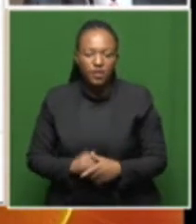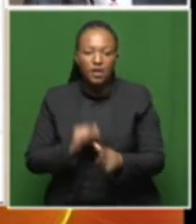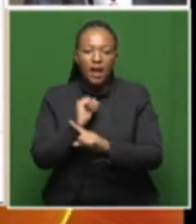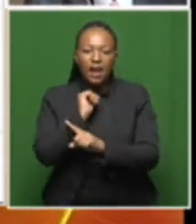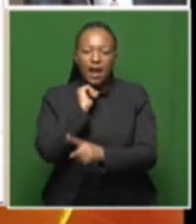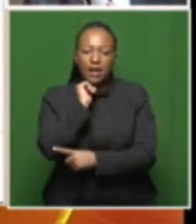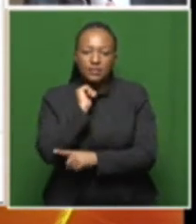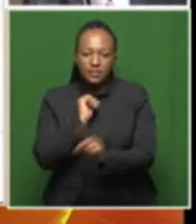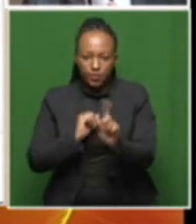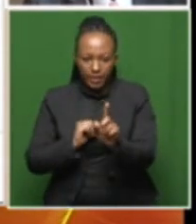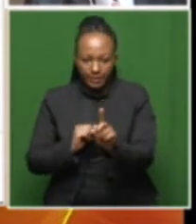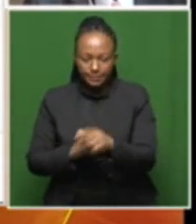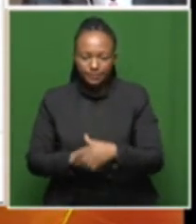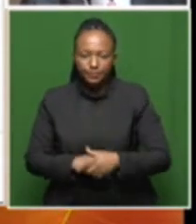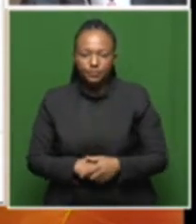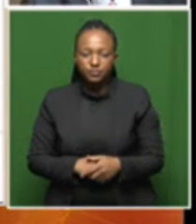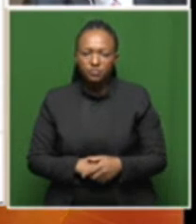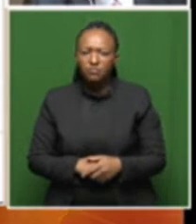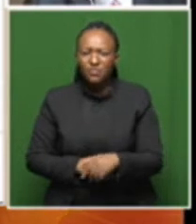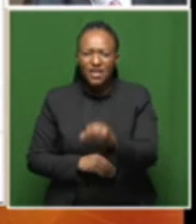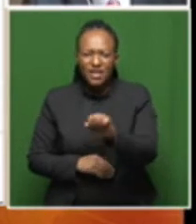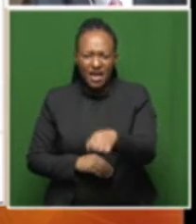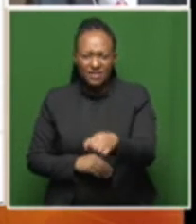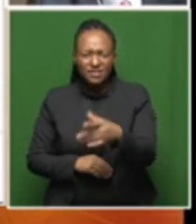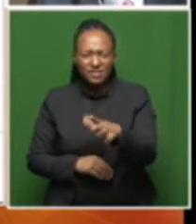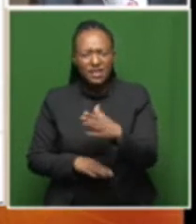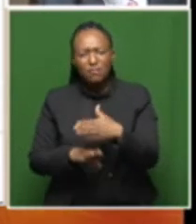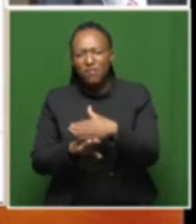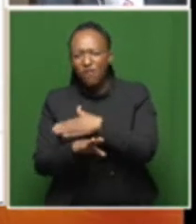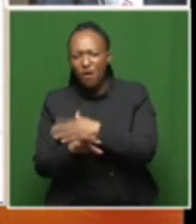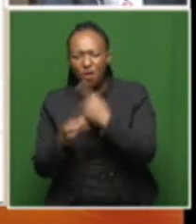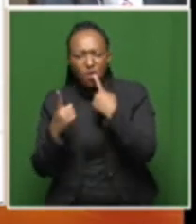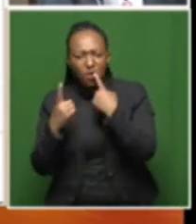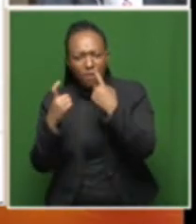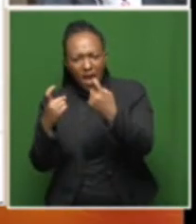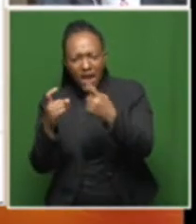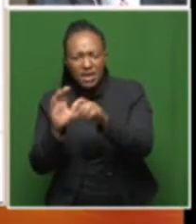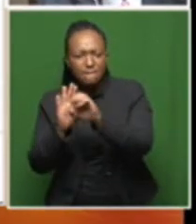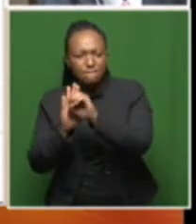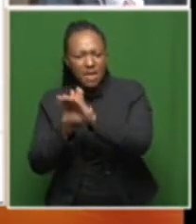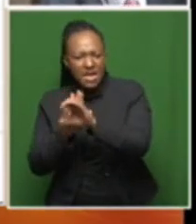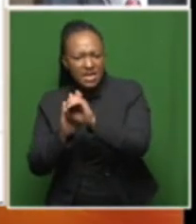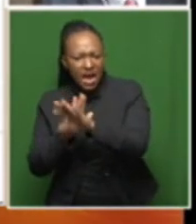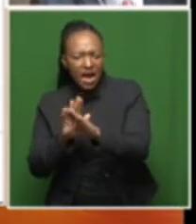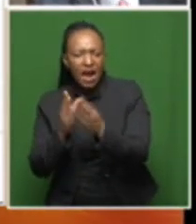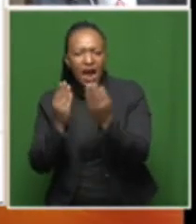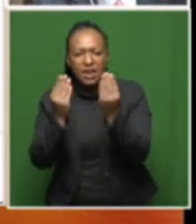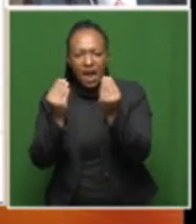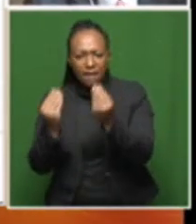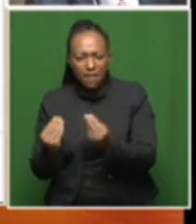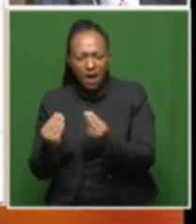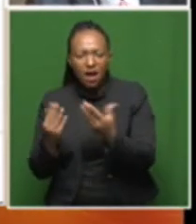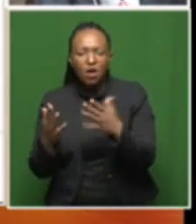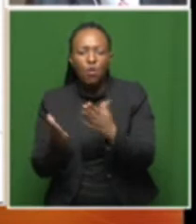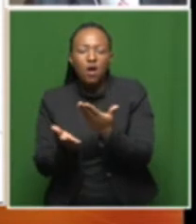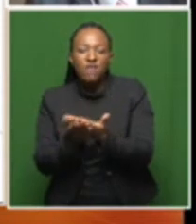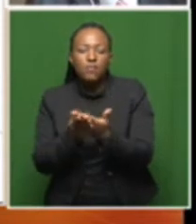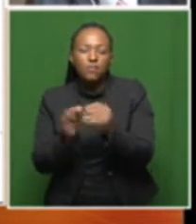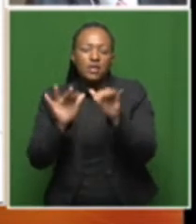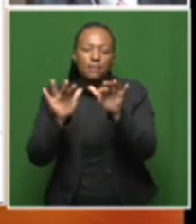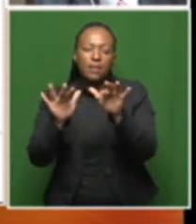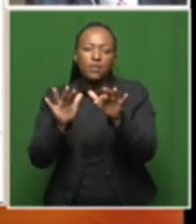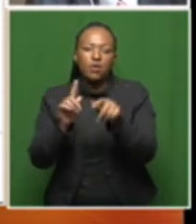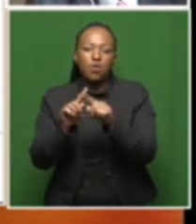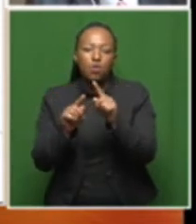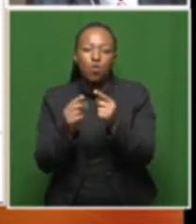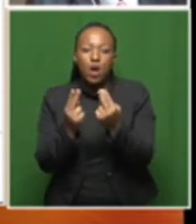me is that we are aware there have been many complaints or comments from the media about the figures that are available in the public space. The